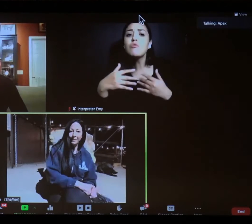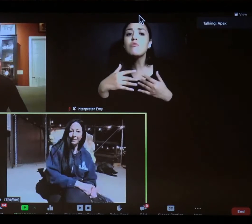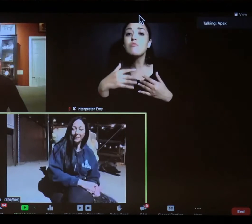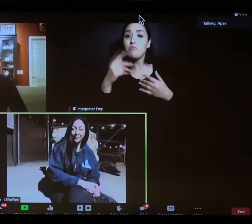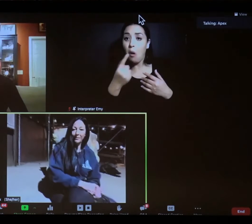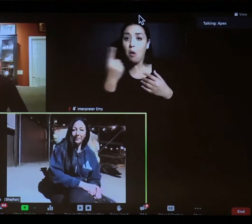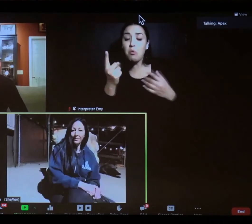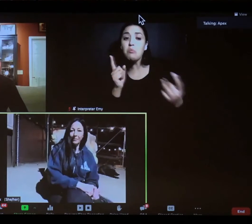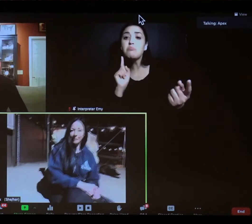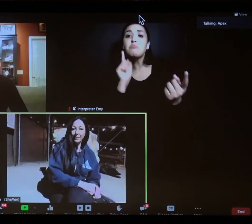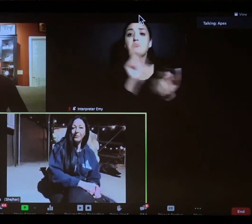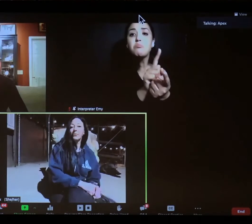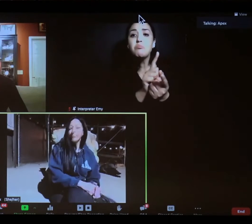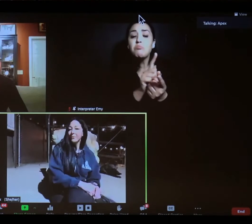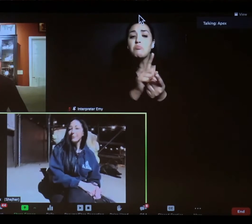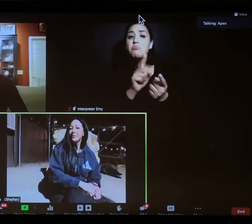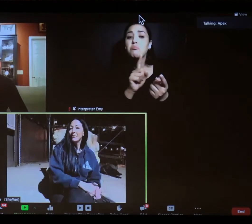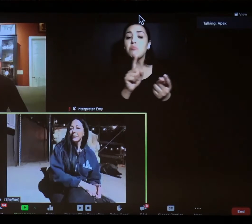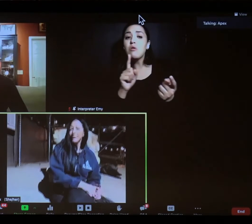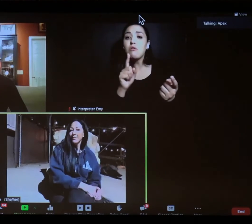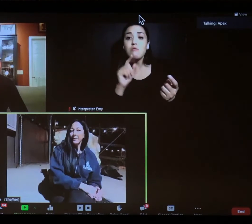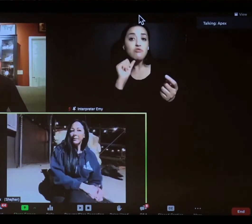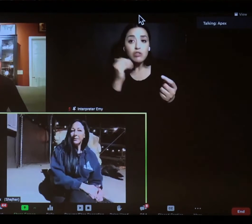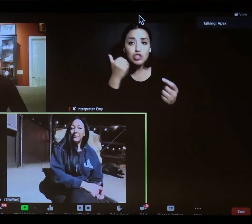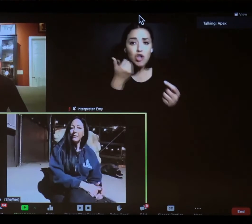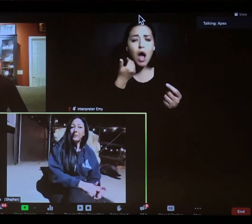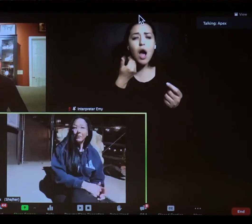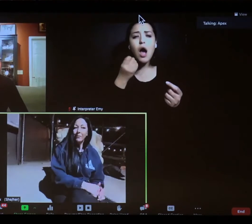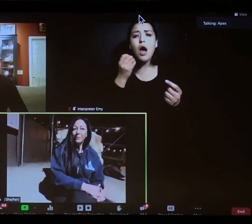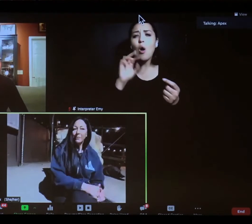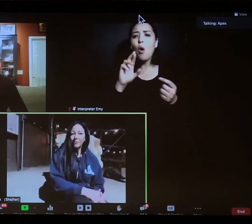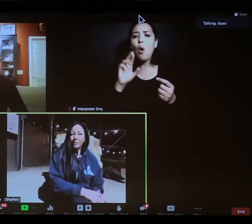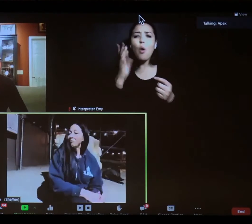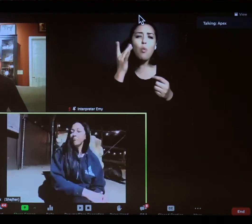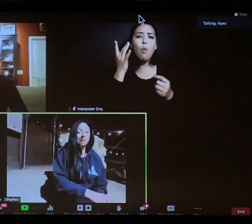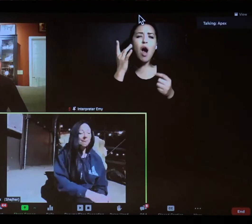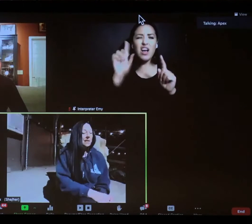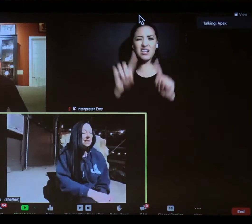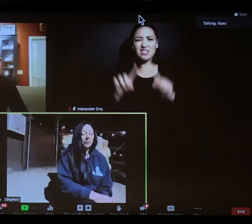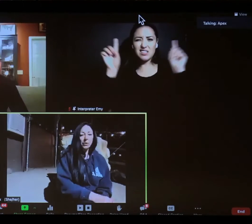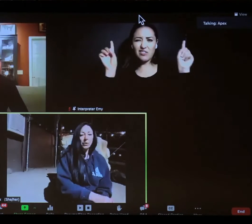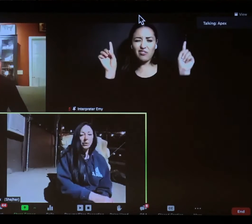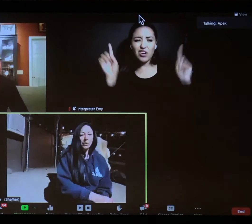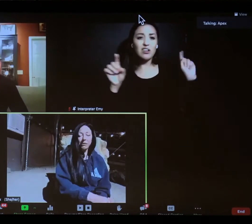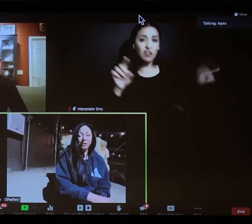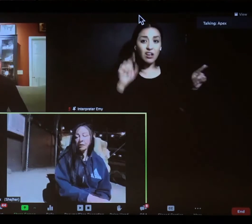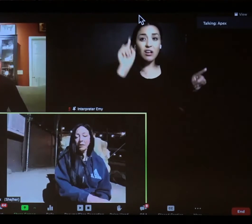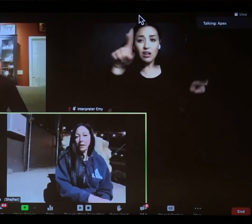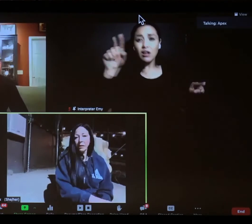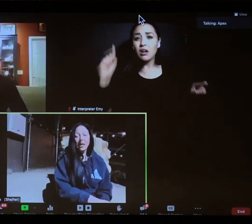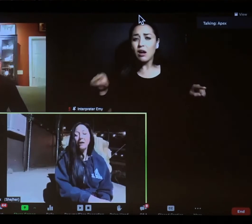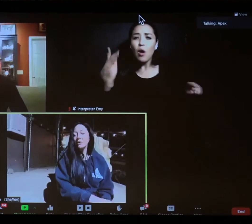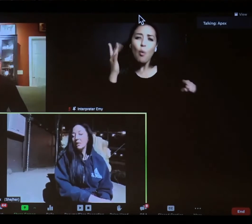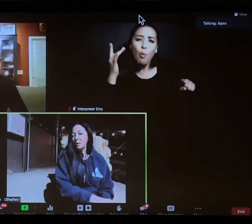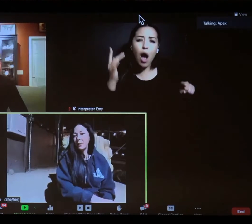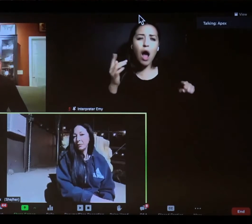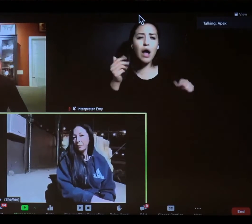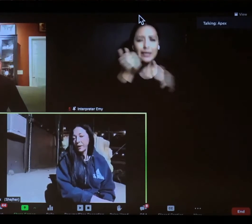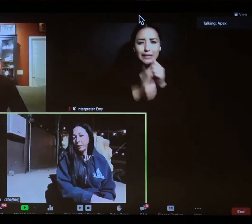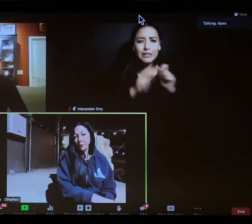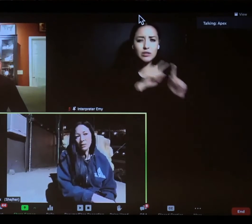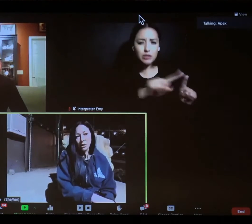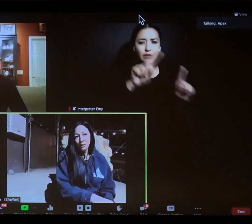a while for each of them? And if so, why was it so different for Rogue versus Strider versus Neo? It's different with every single pack member